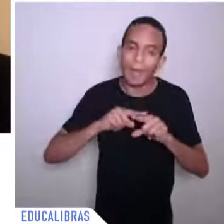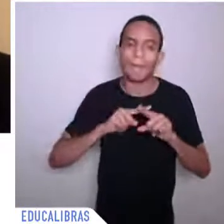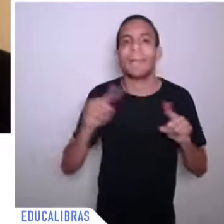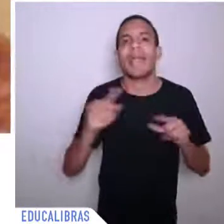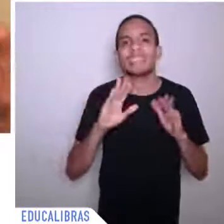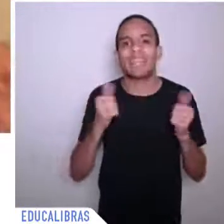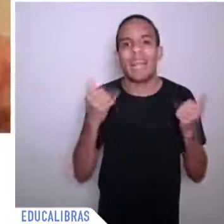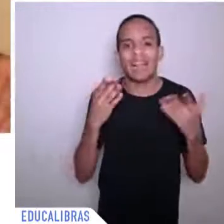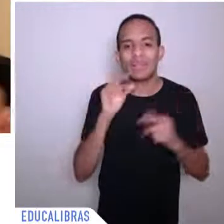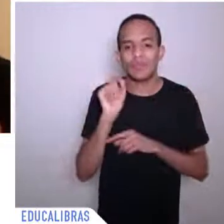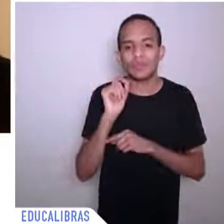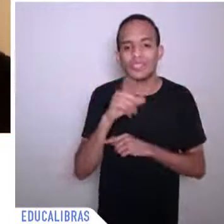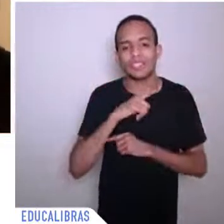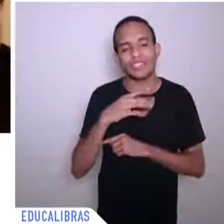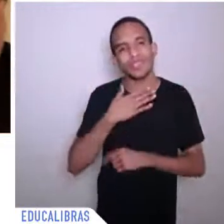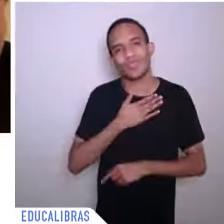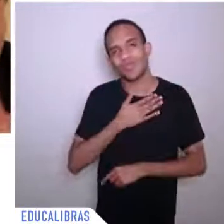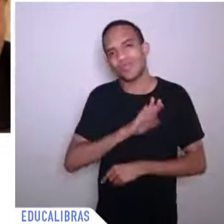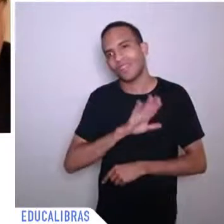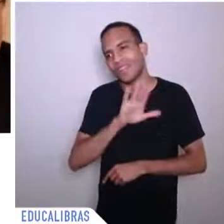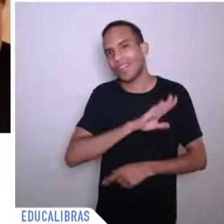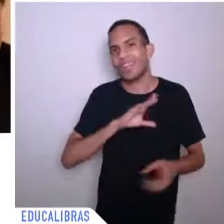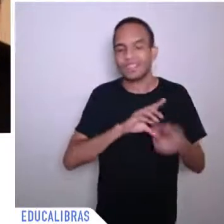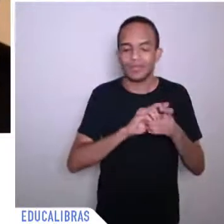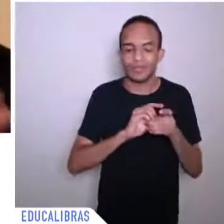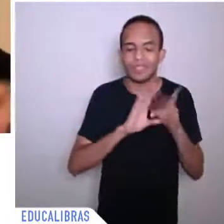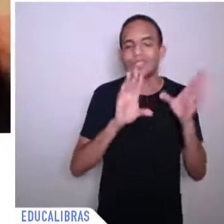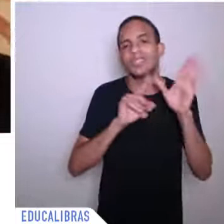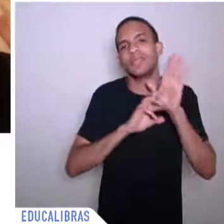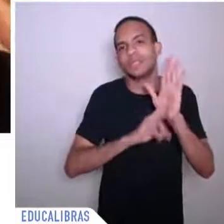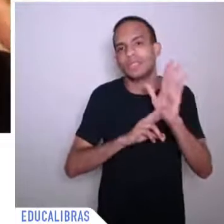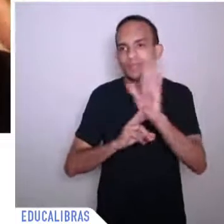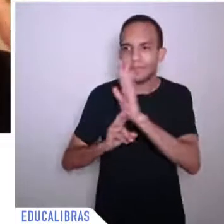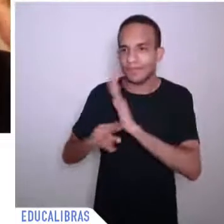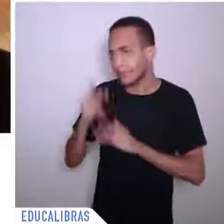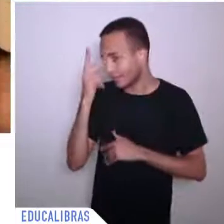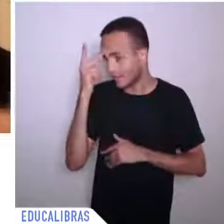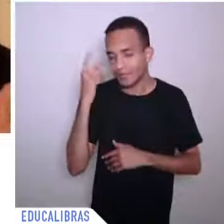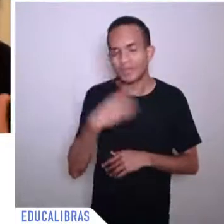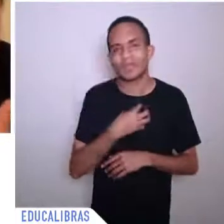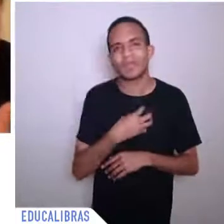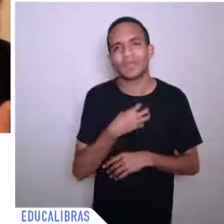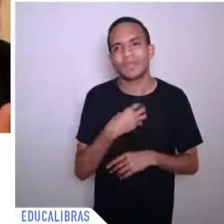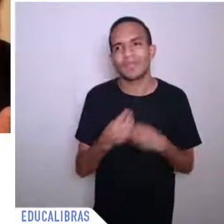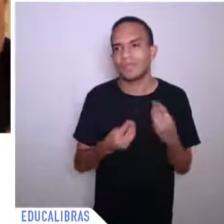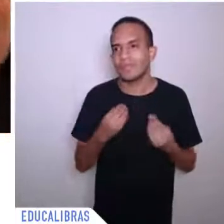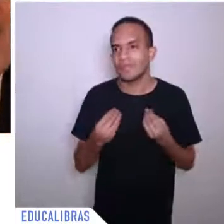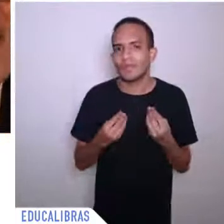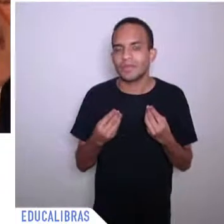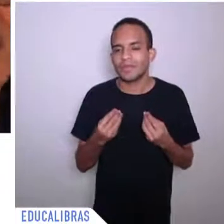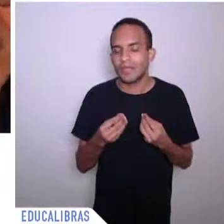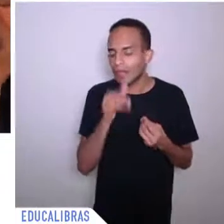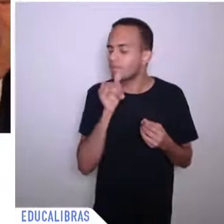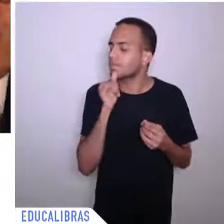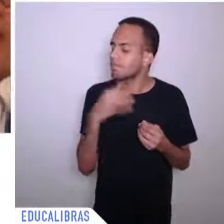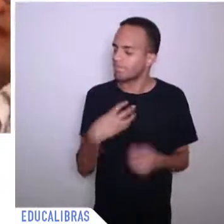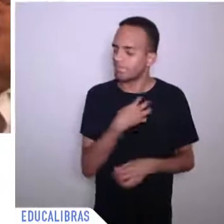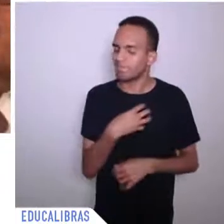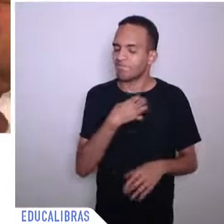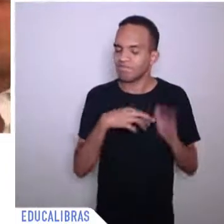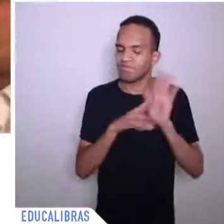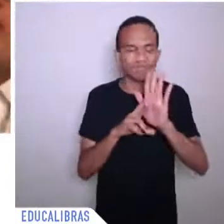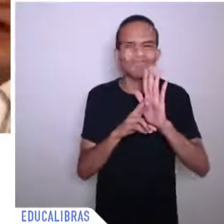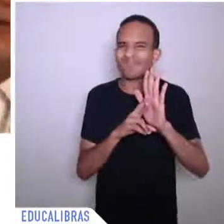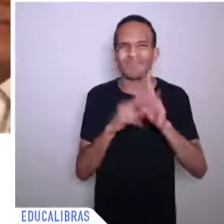Uh, and also, above all, there was this dissatisfaction of the representation of democracy.